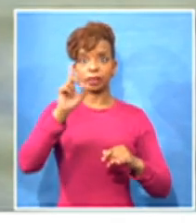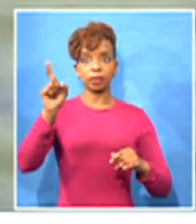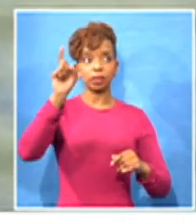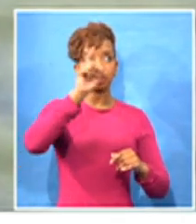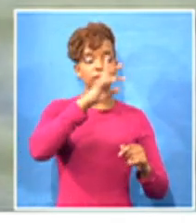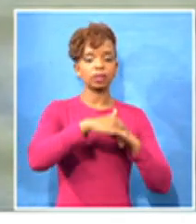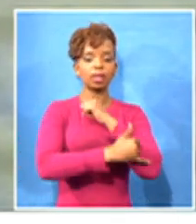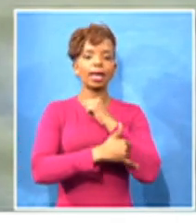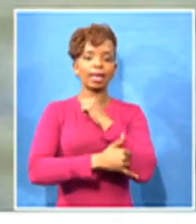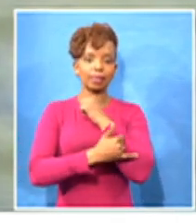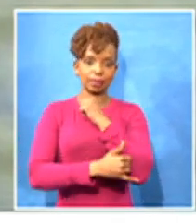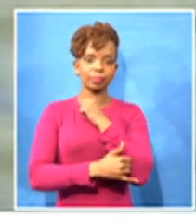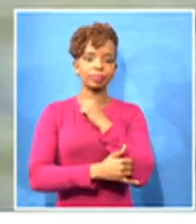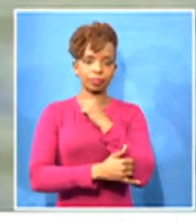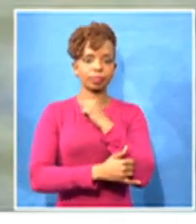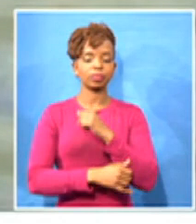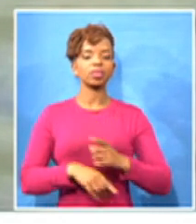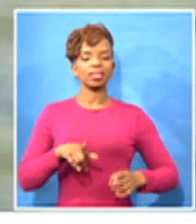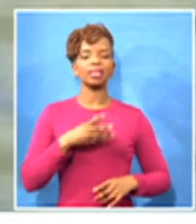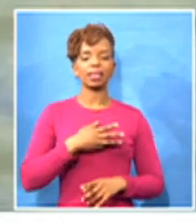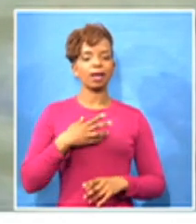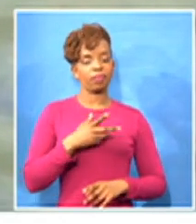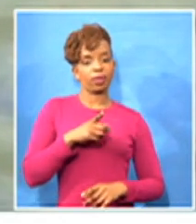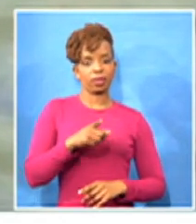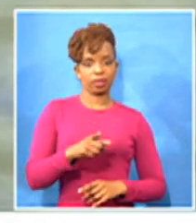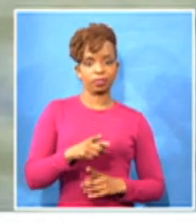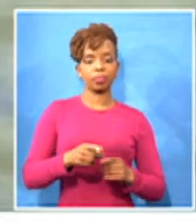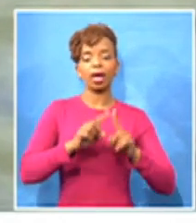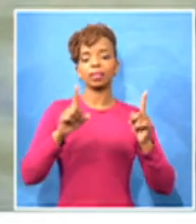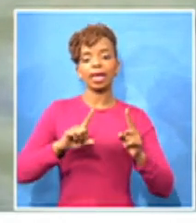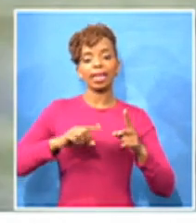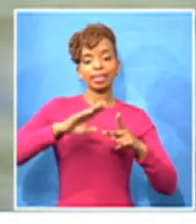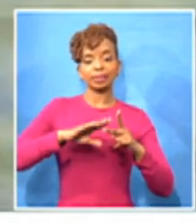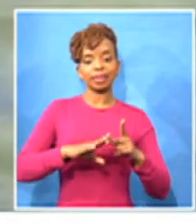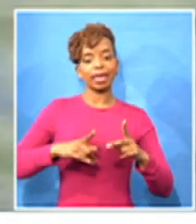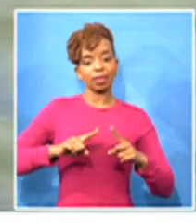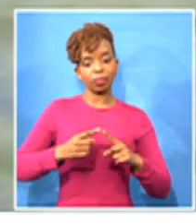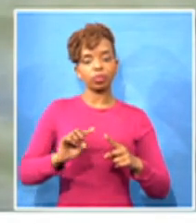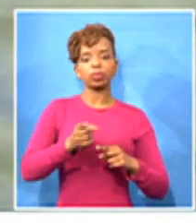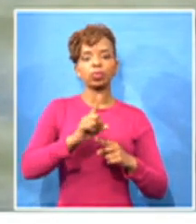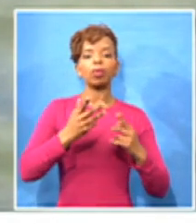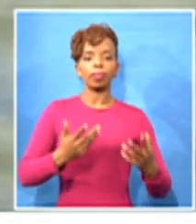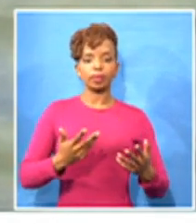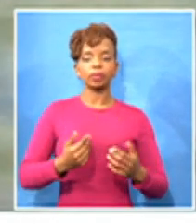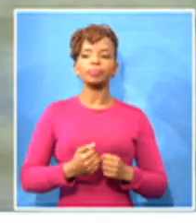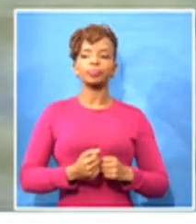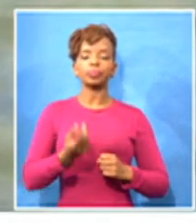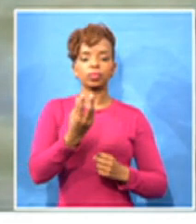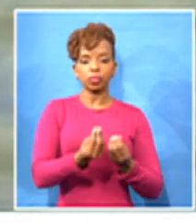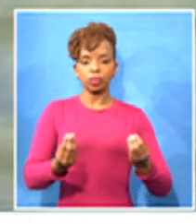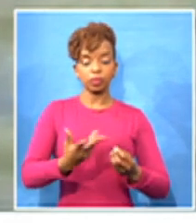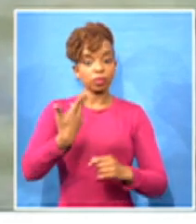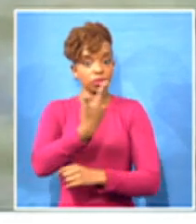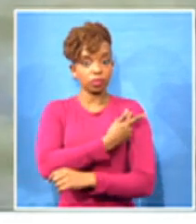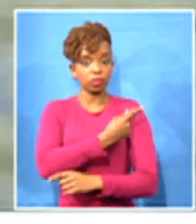which is a comfort. Now, to the second point with regards to mandatory vaccination, we need to